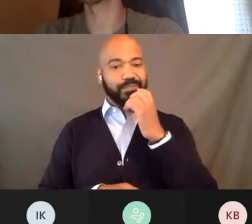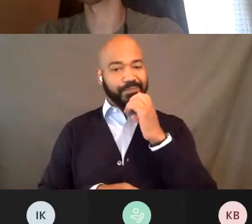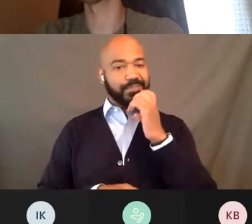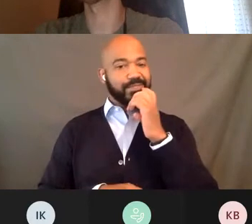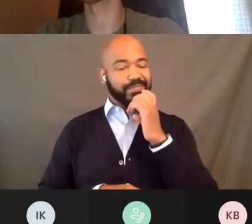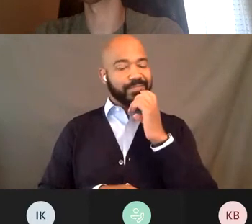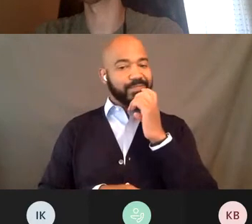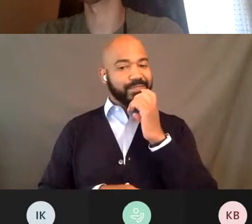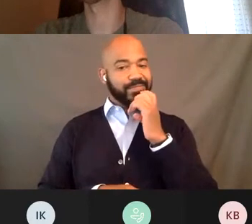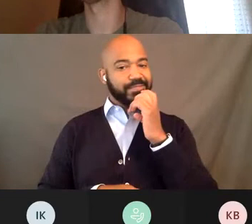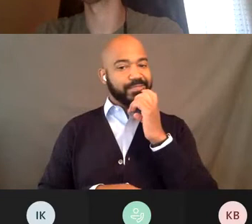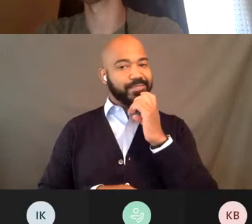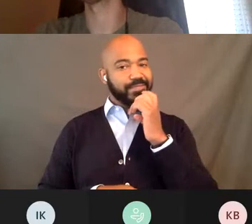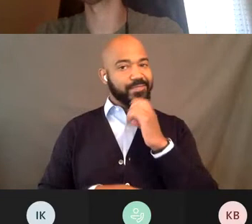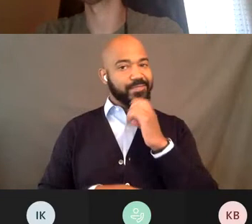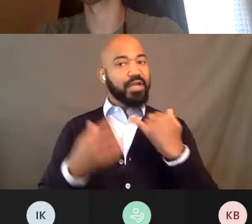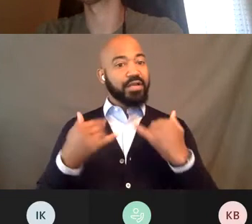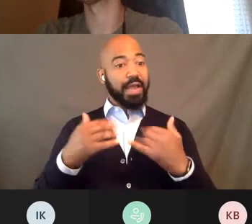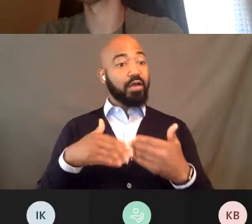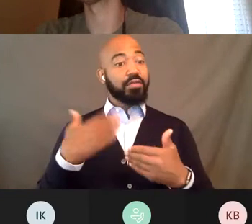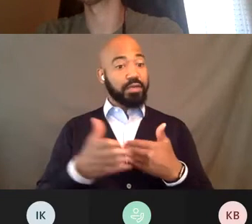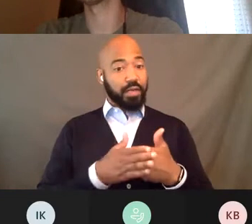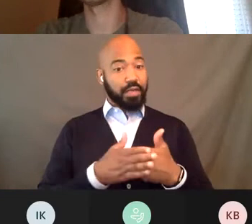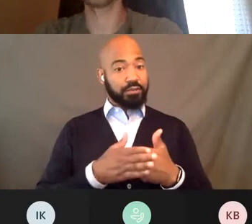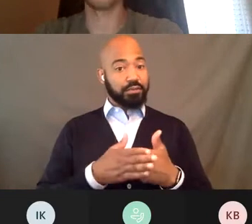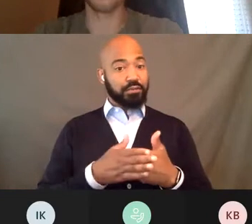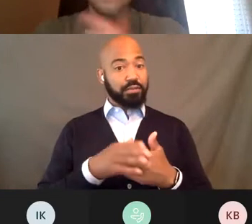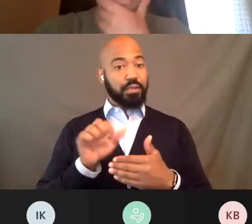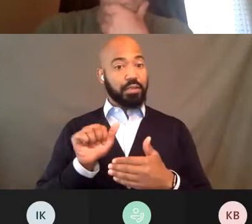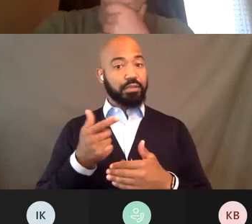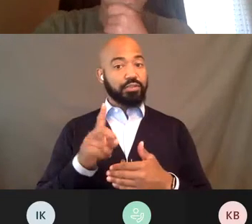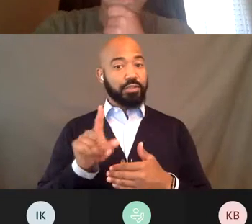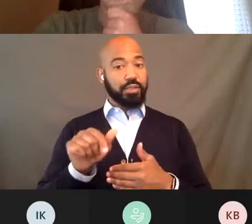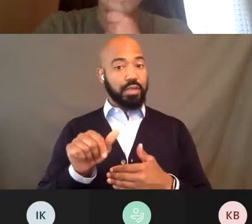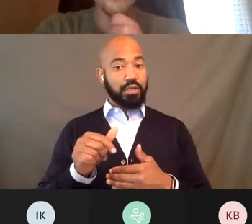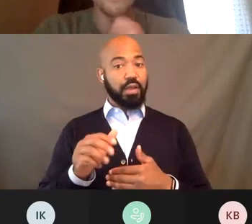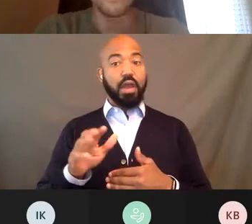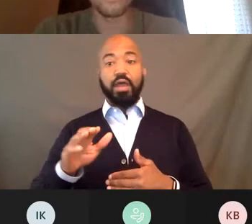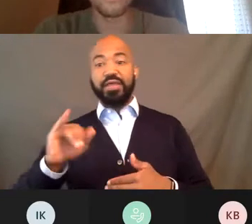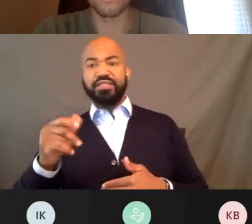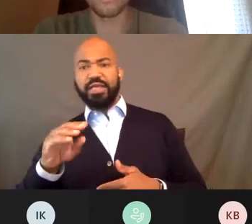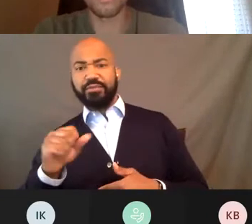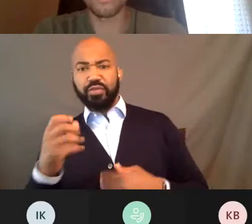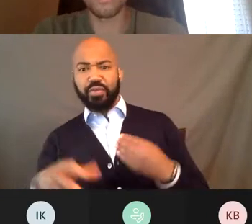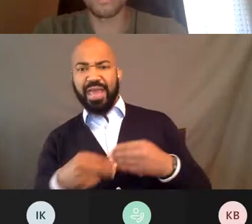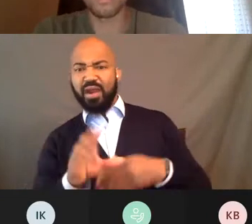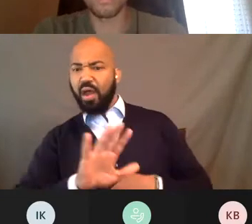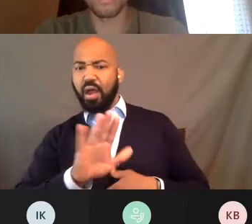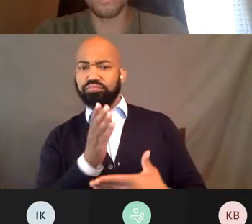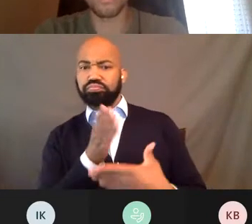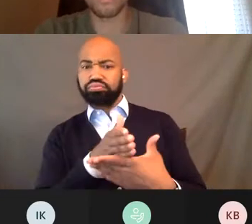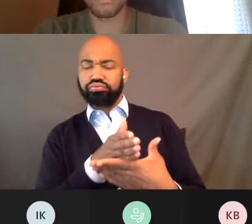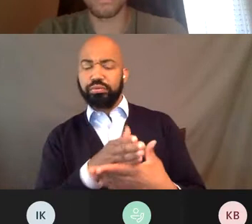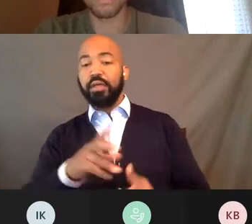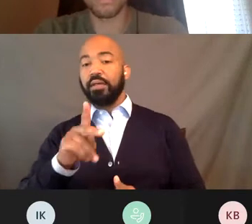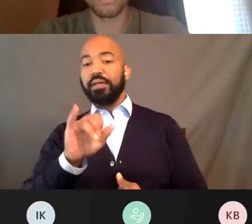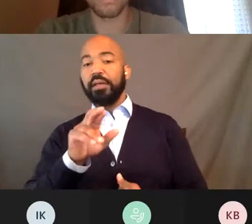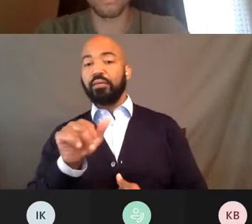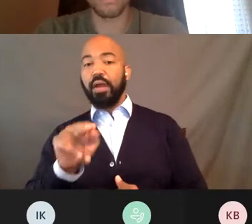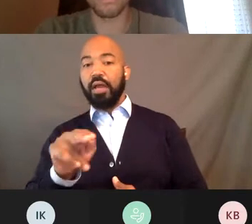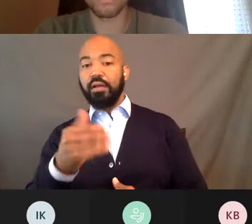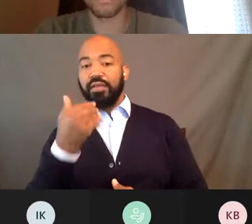the next agenda Carissa, item. if I could just jump in really go quick. ahead. Karan, thank you very much for